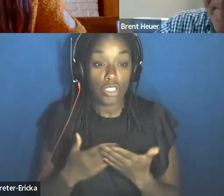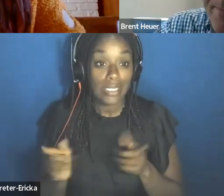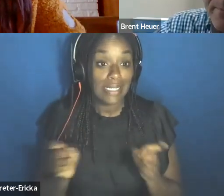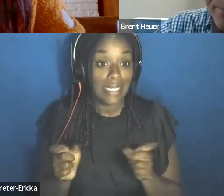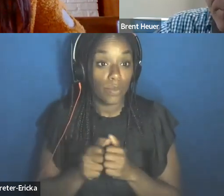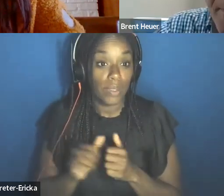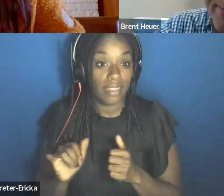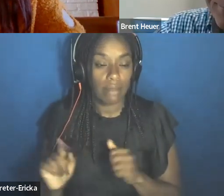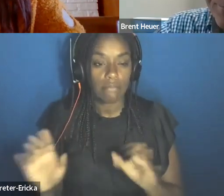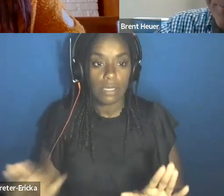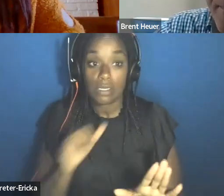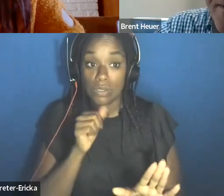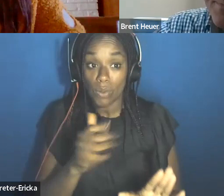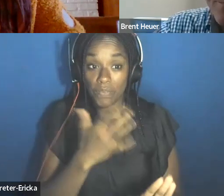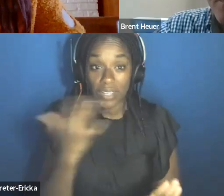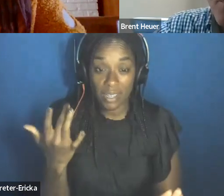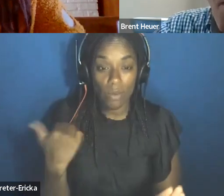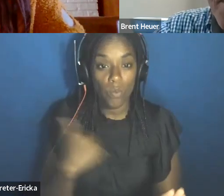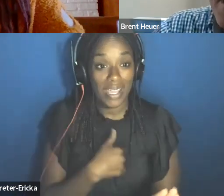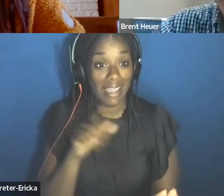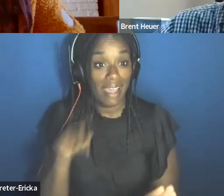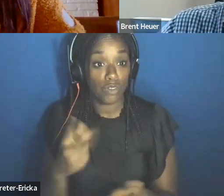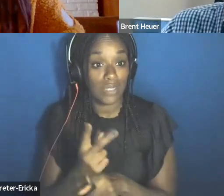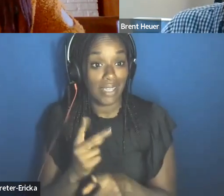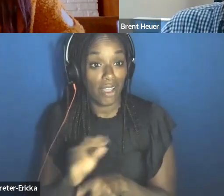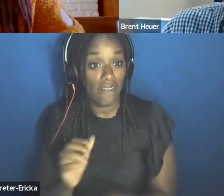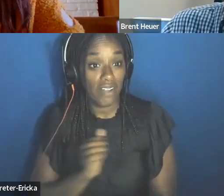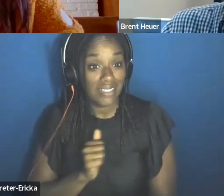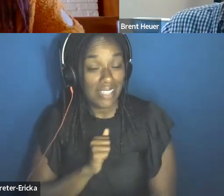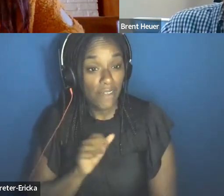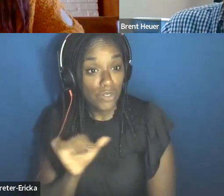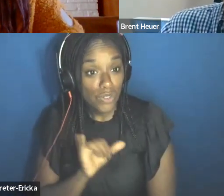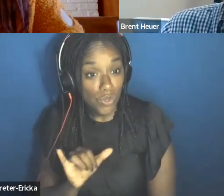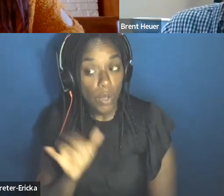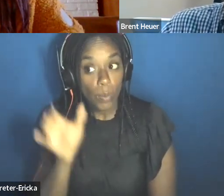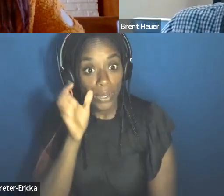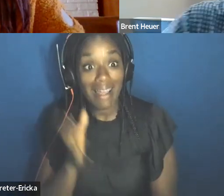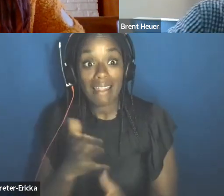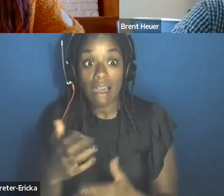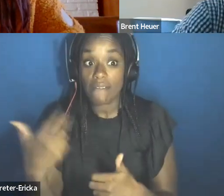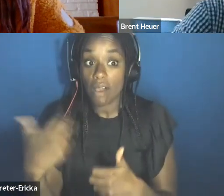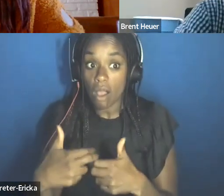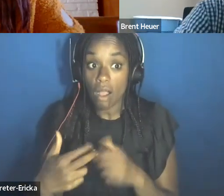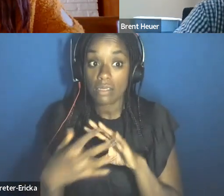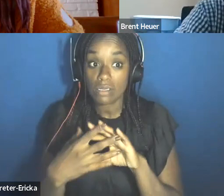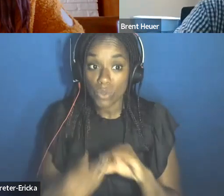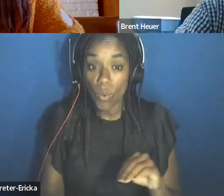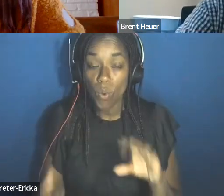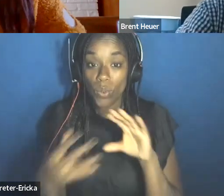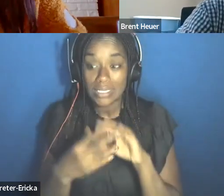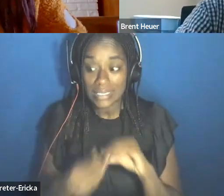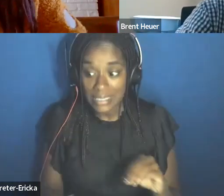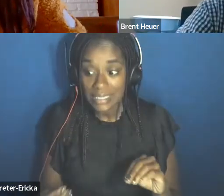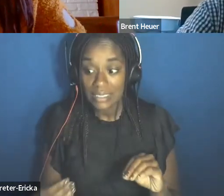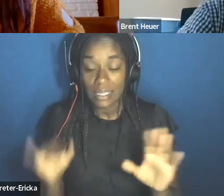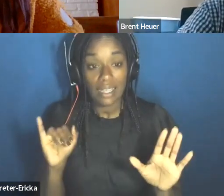not forget, I mean, we have to be taking care of ourselves too, because we're hearing a lot of hard stories all the time. And if